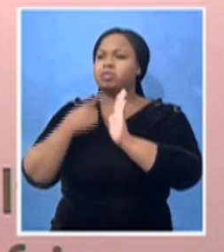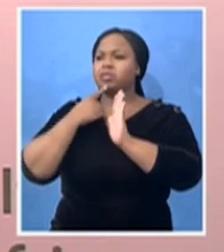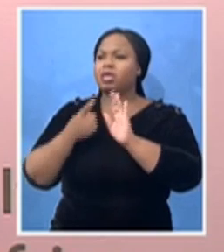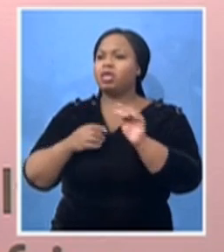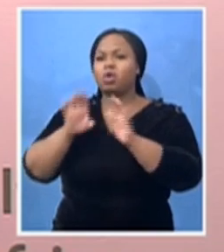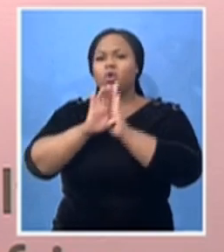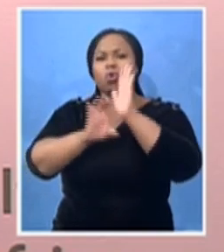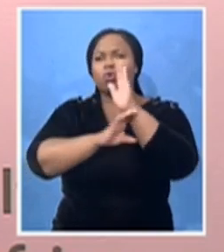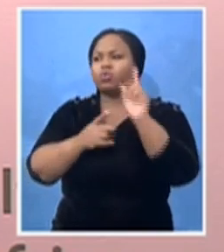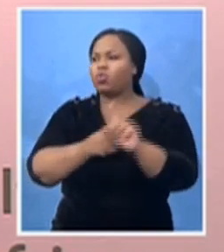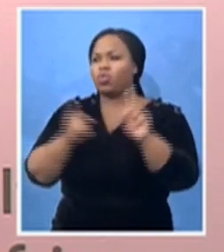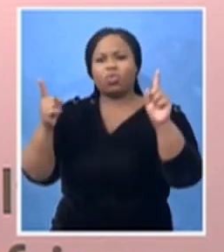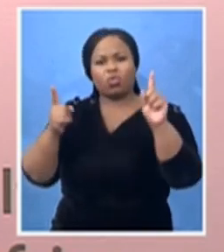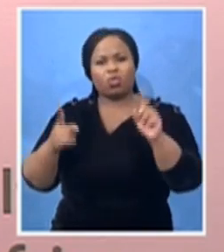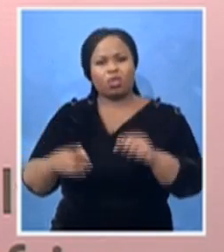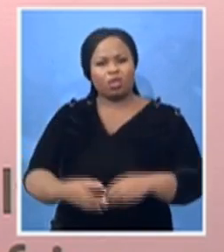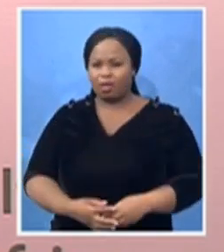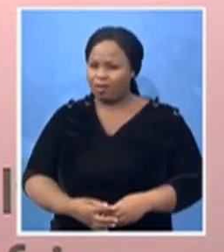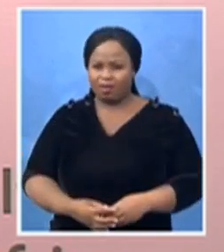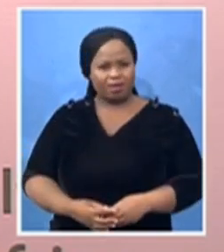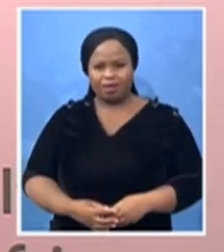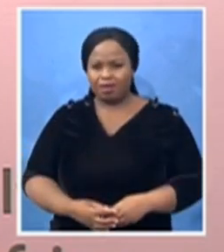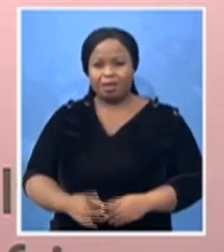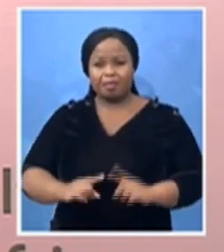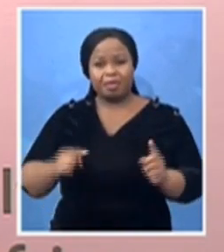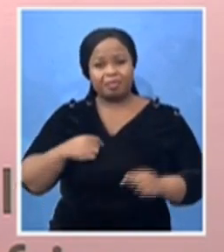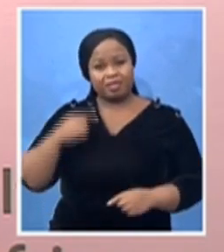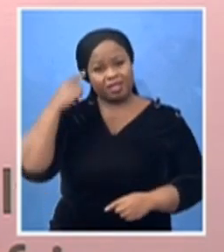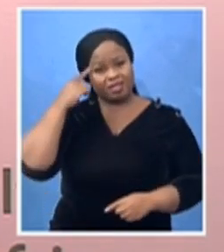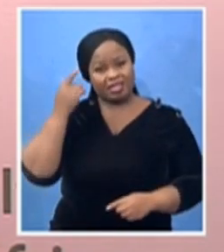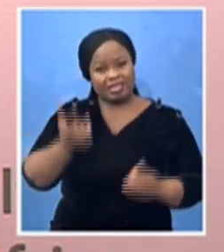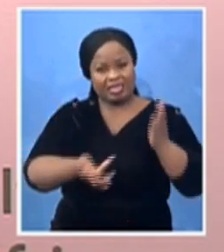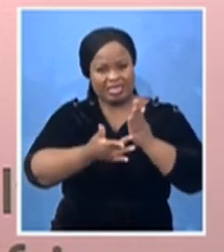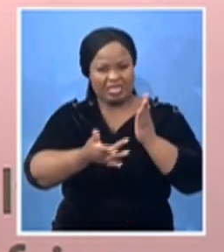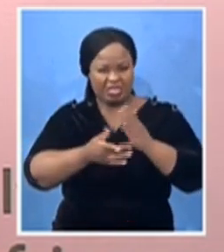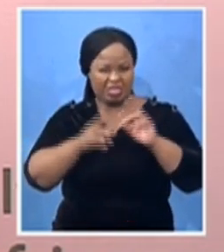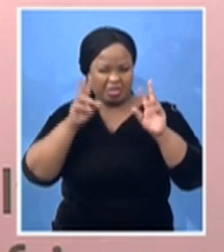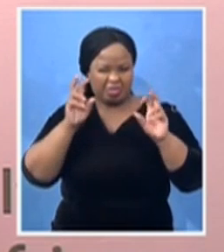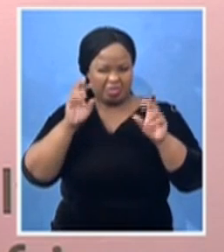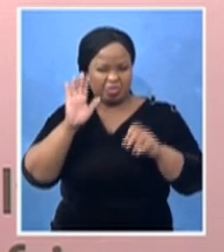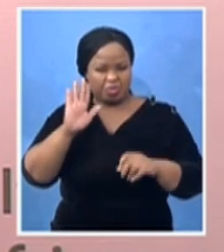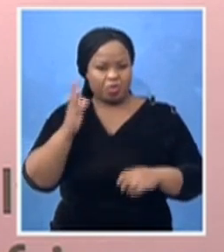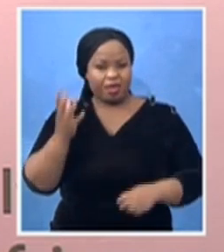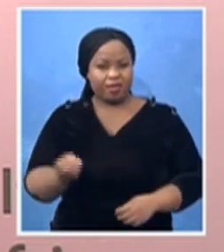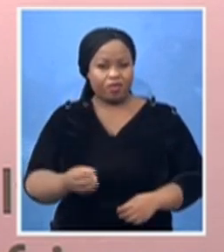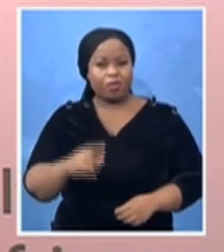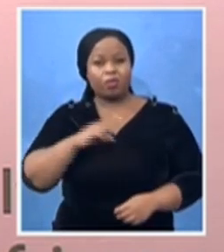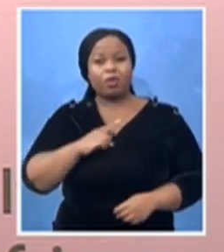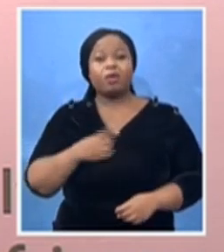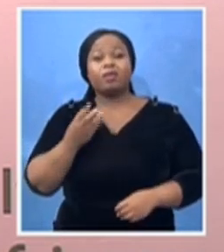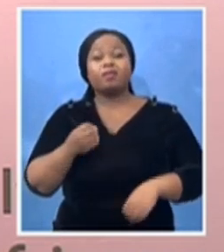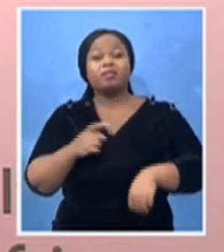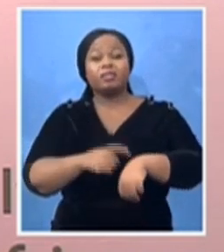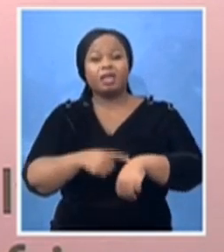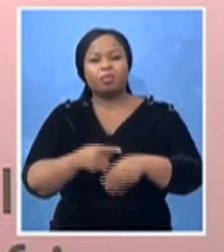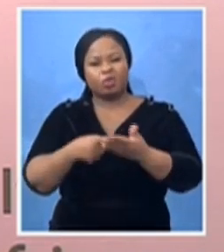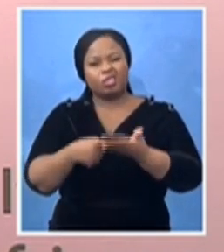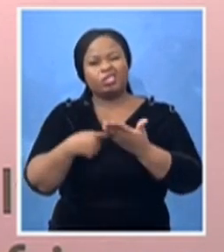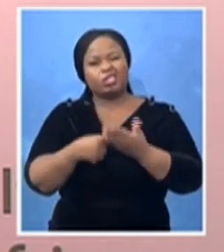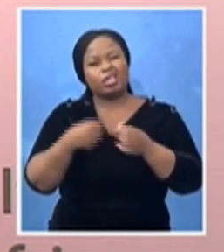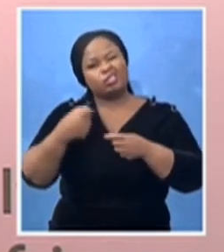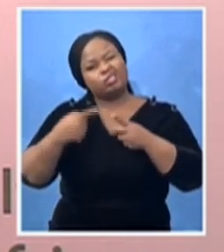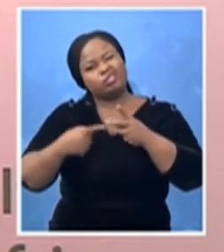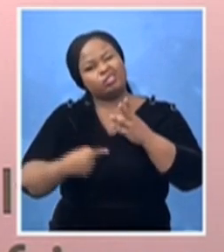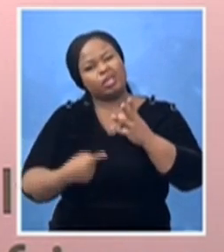I think there's a technical issue there. When we've got time, we can sit and debate a number of those issues. And I think that where there